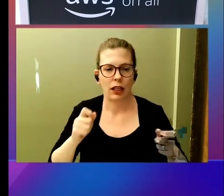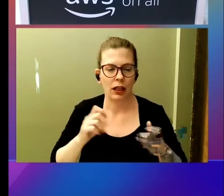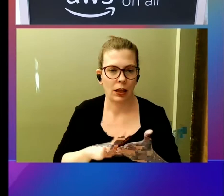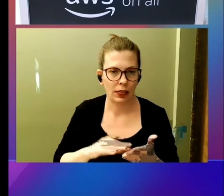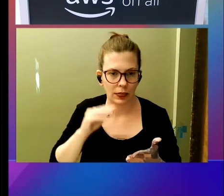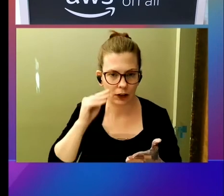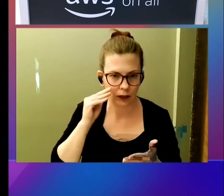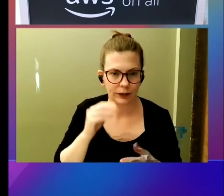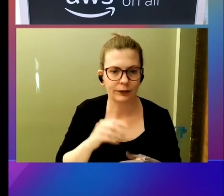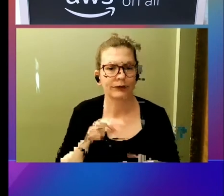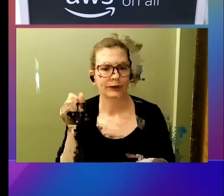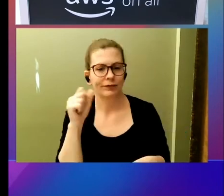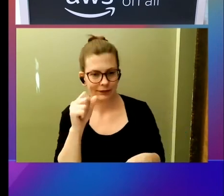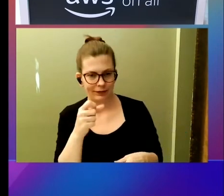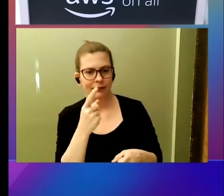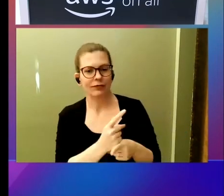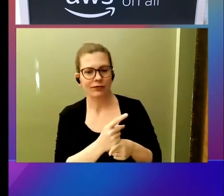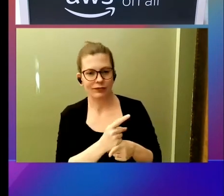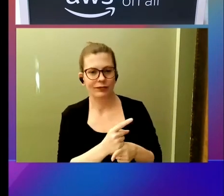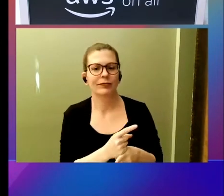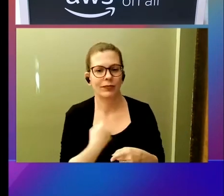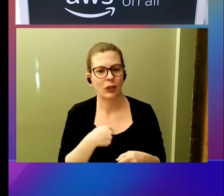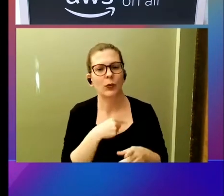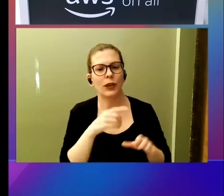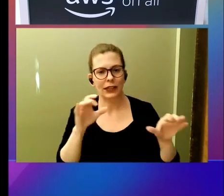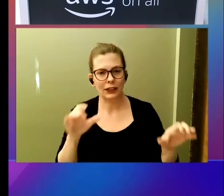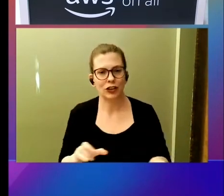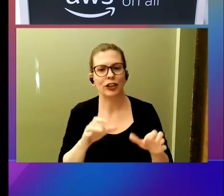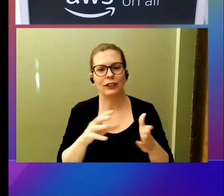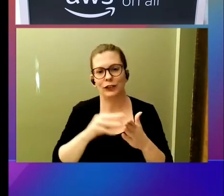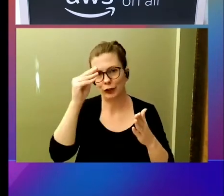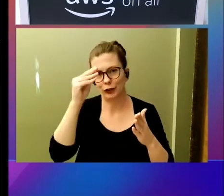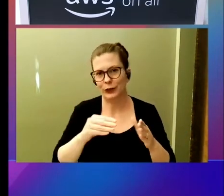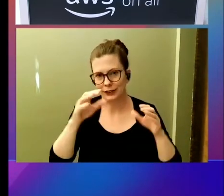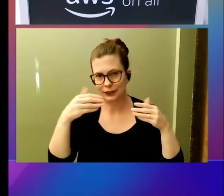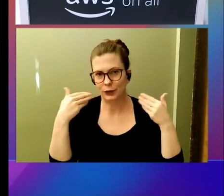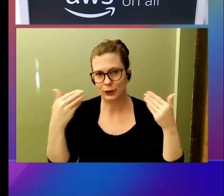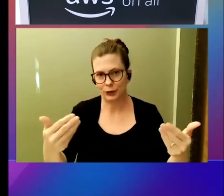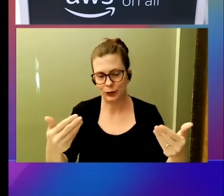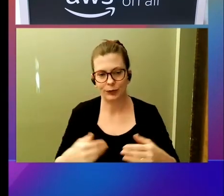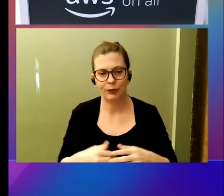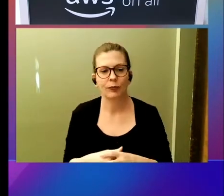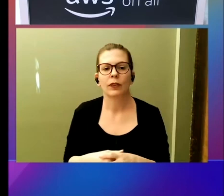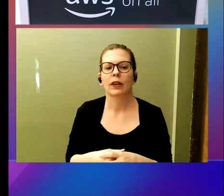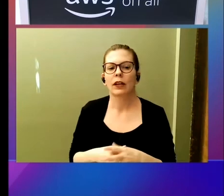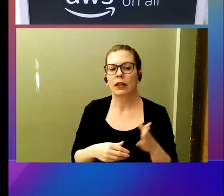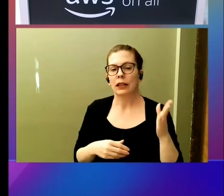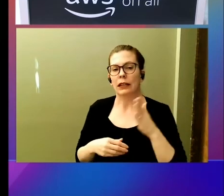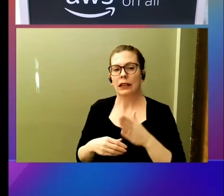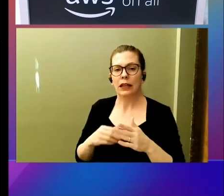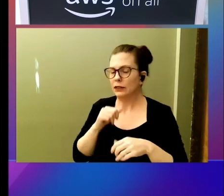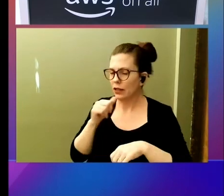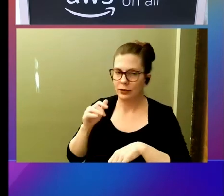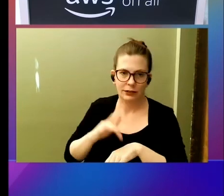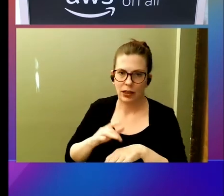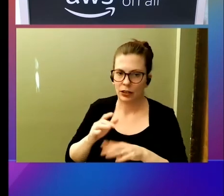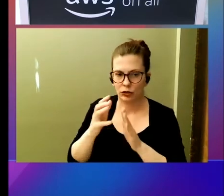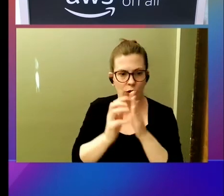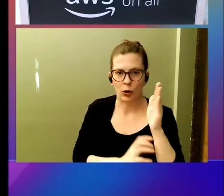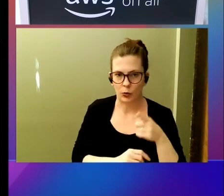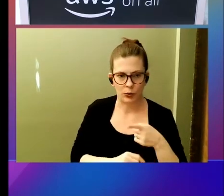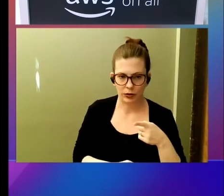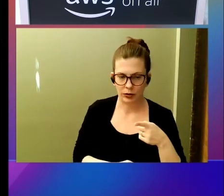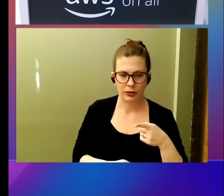Exactly. So we really encourage the students to do that. So at this point, I didn't touch the code at all, and it's going to work.